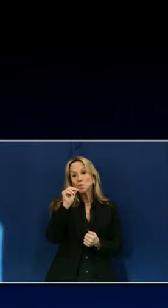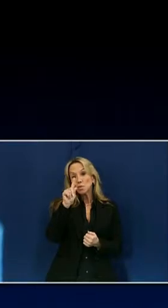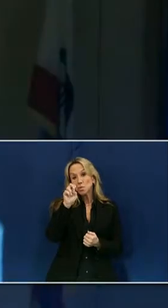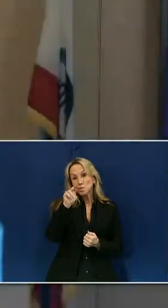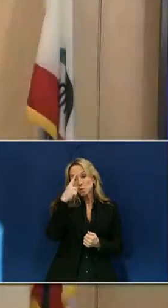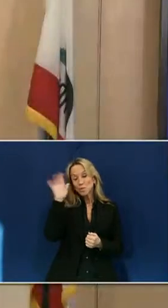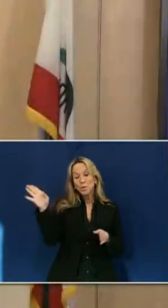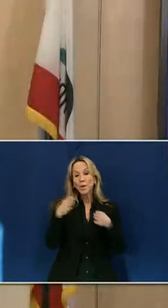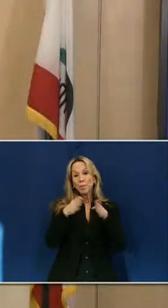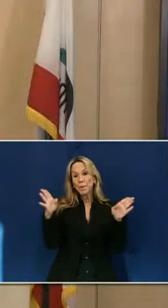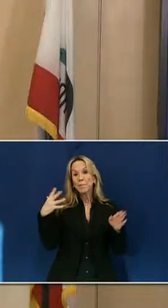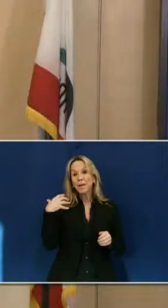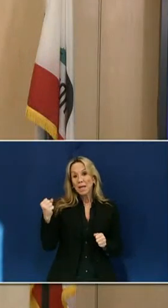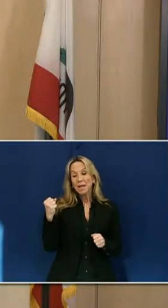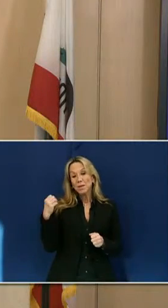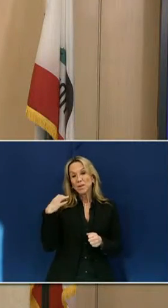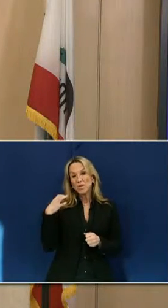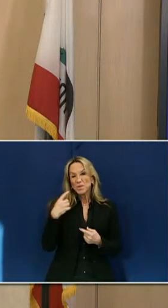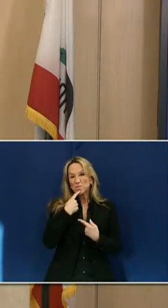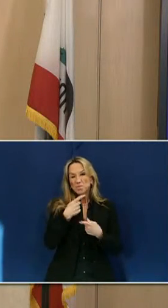update.